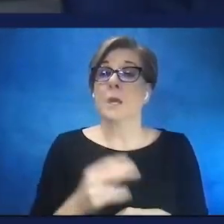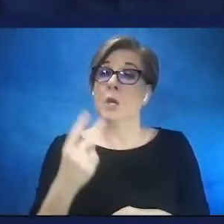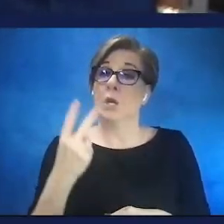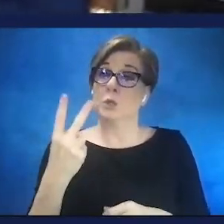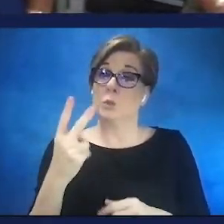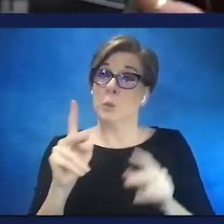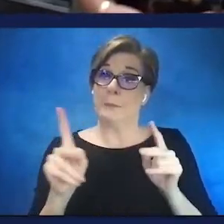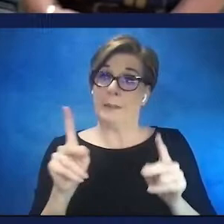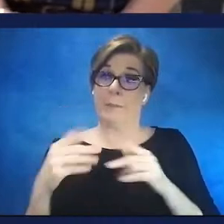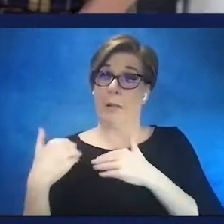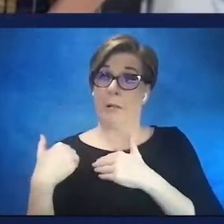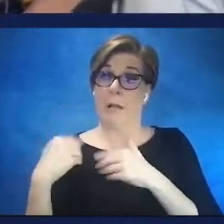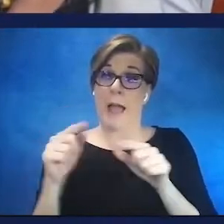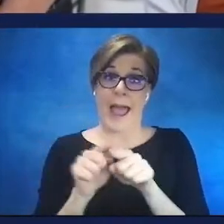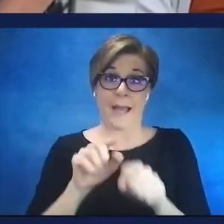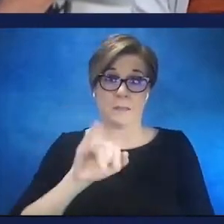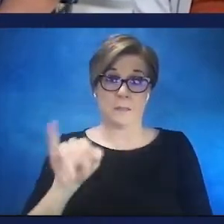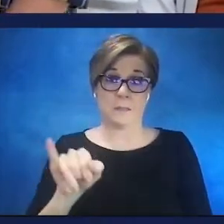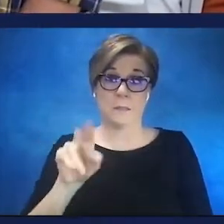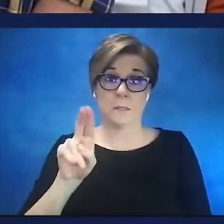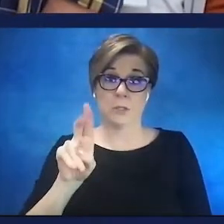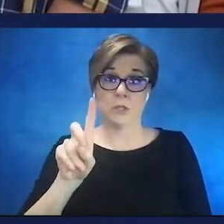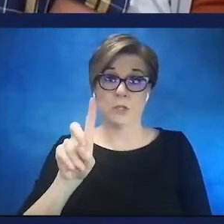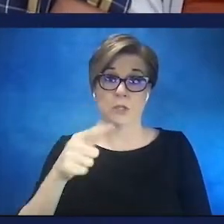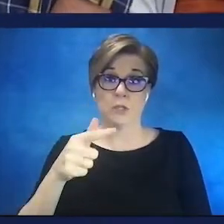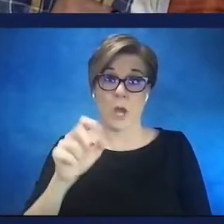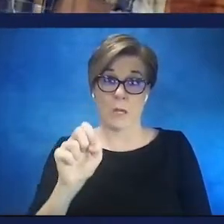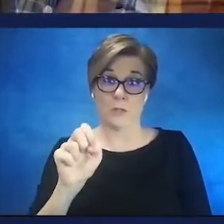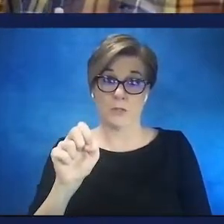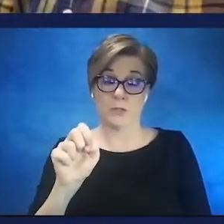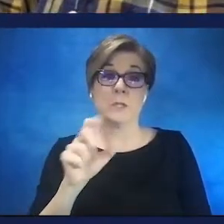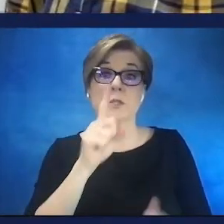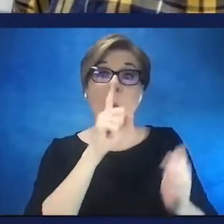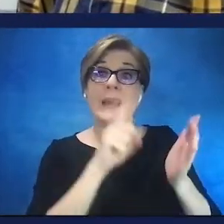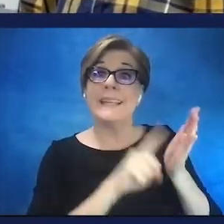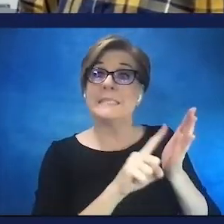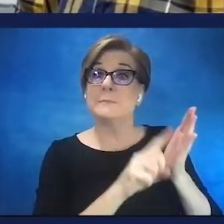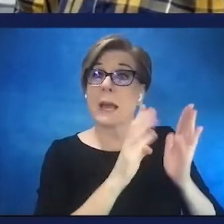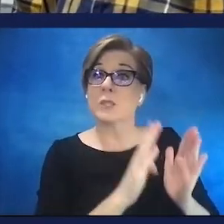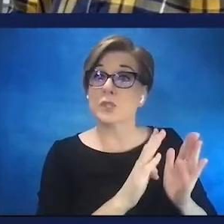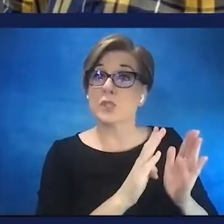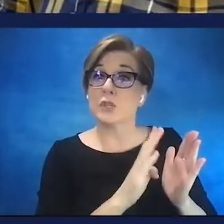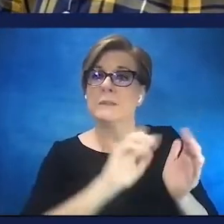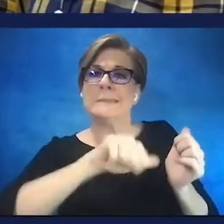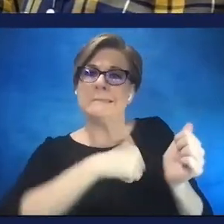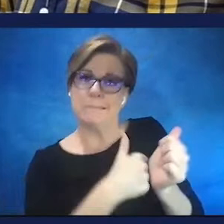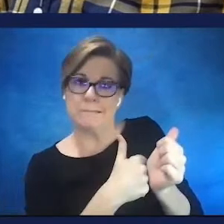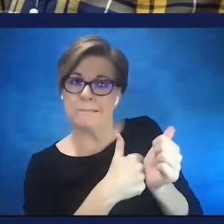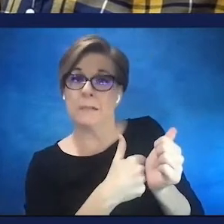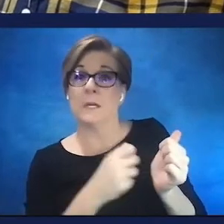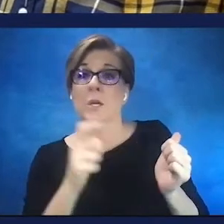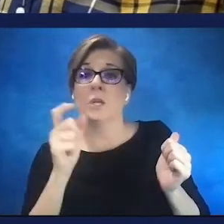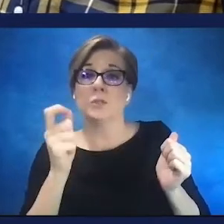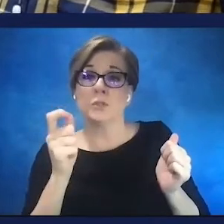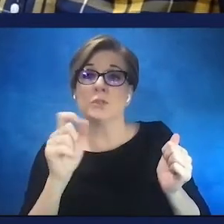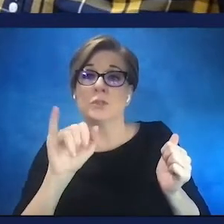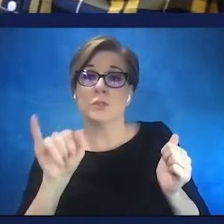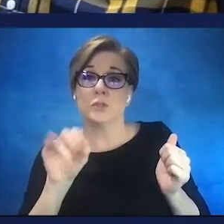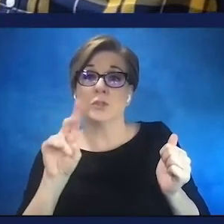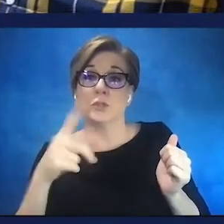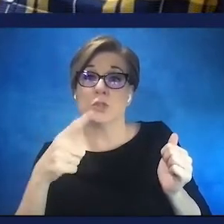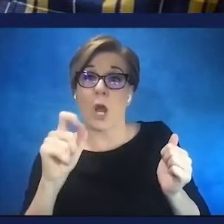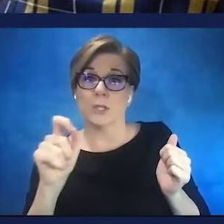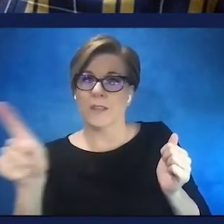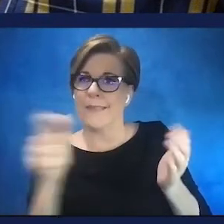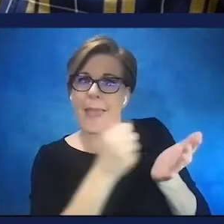judges are the inspector's backup. They assist the inspector in